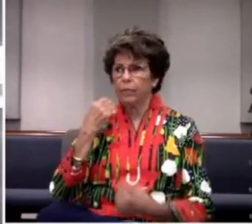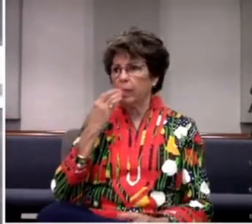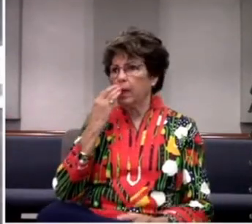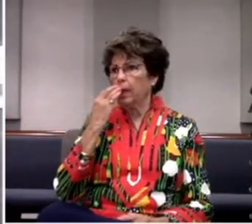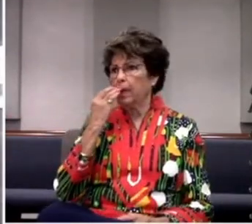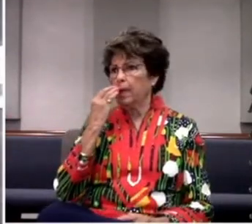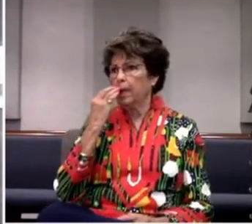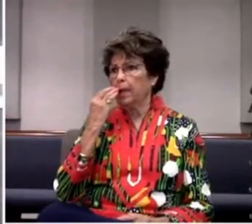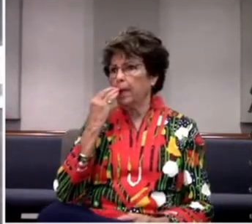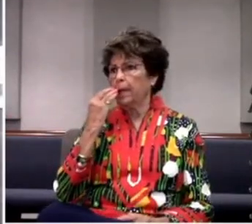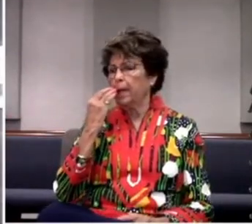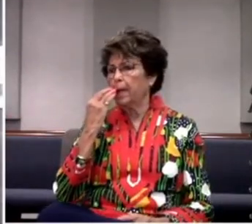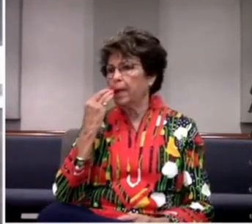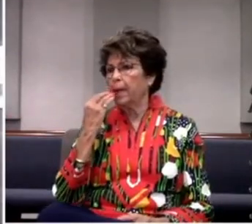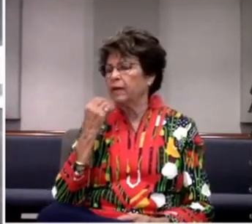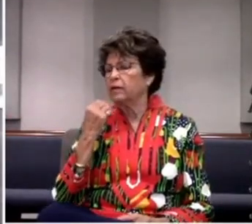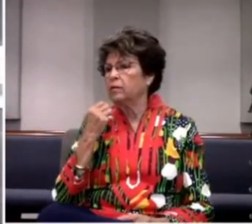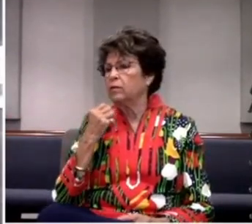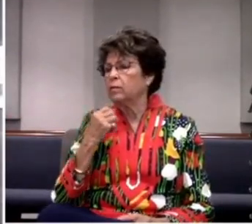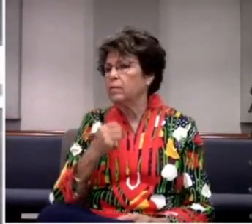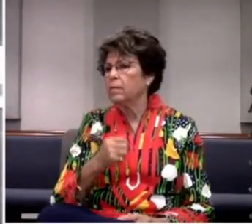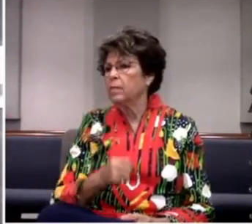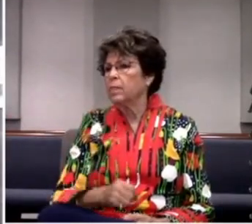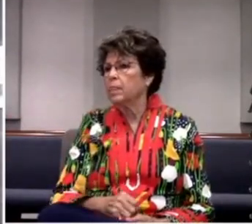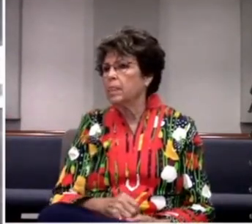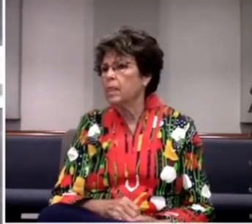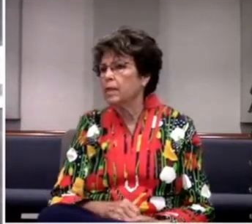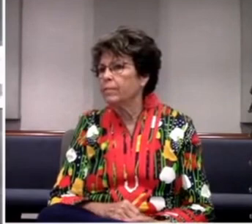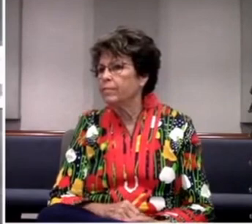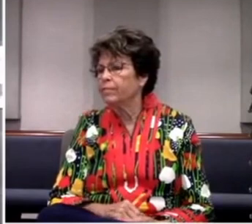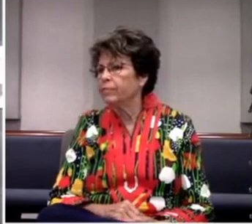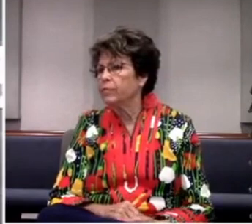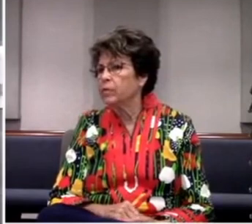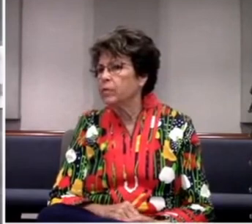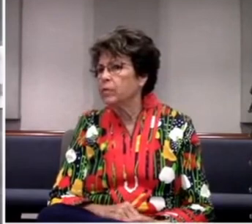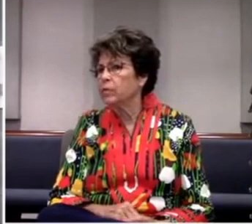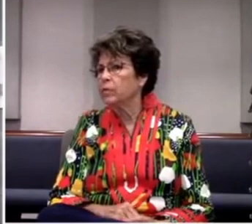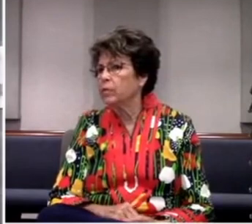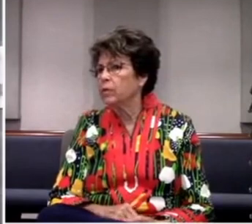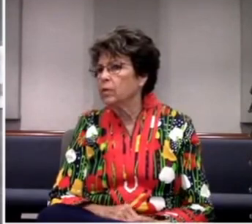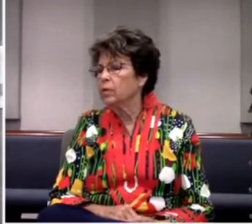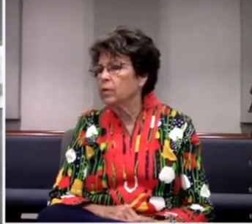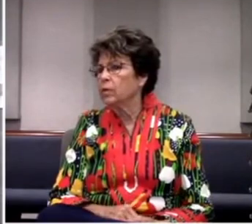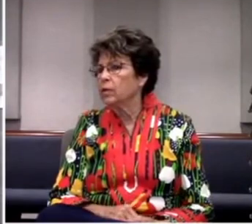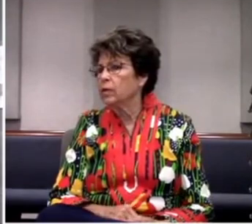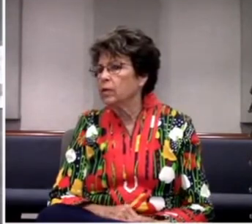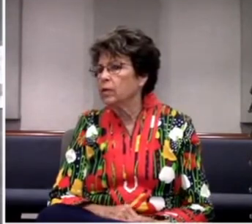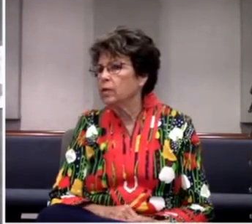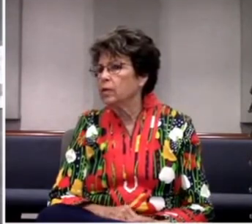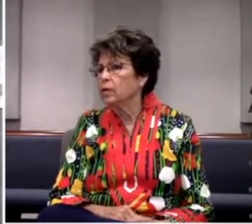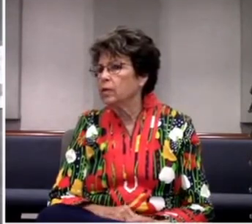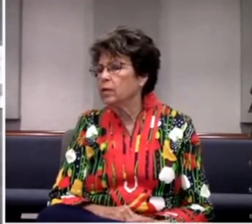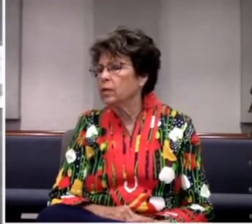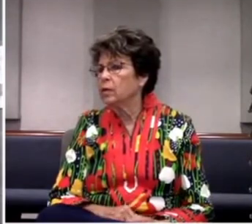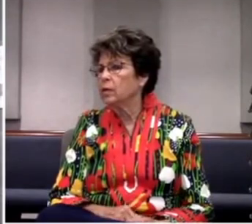Thou. In